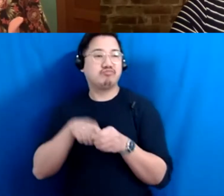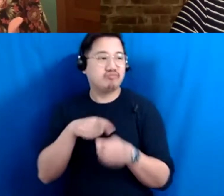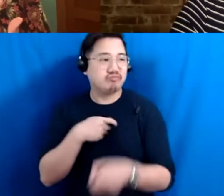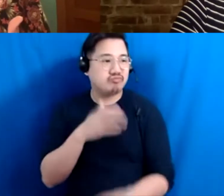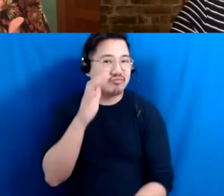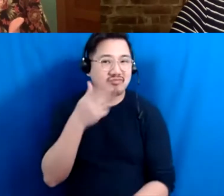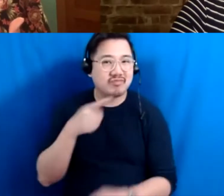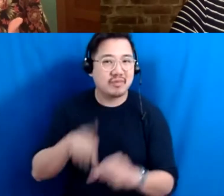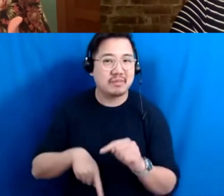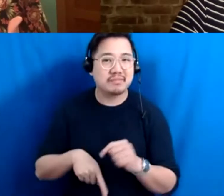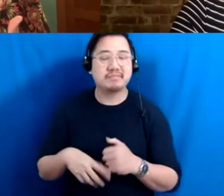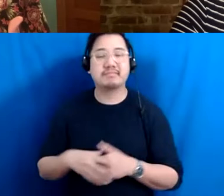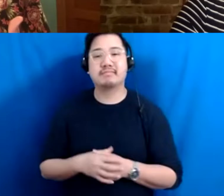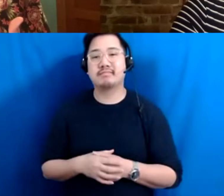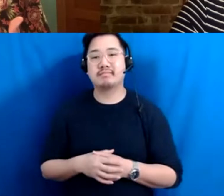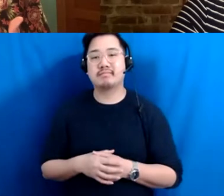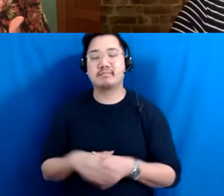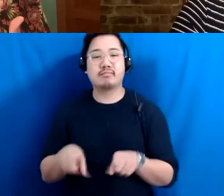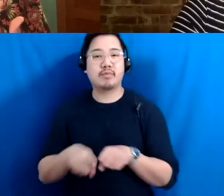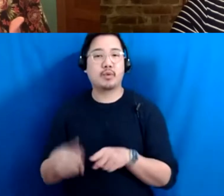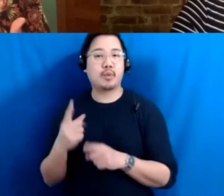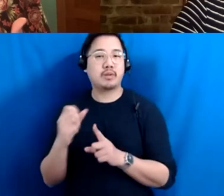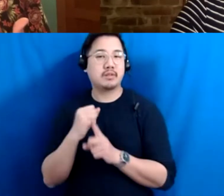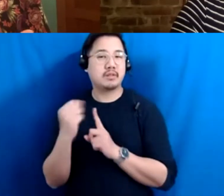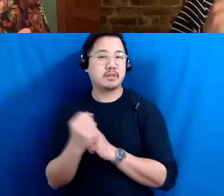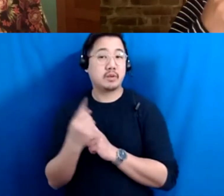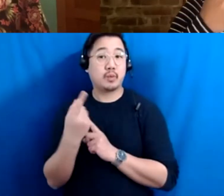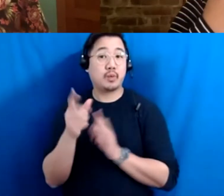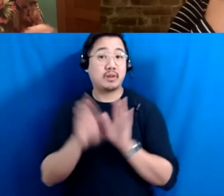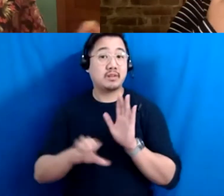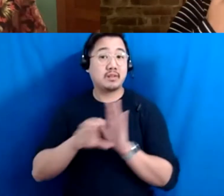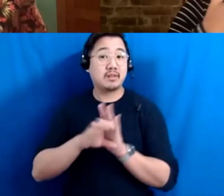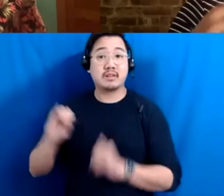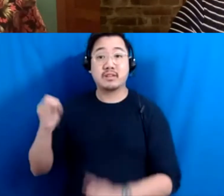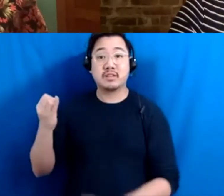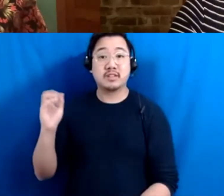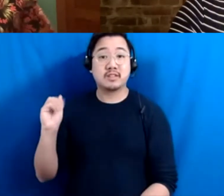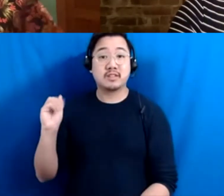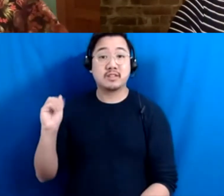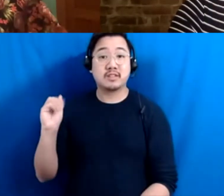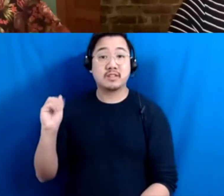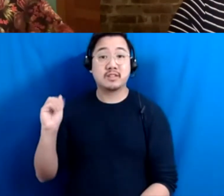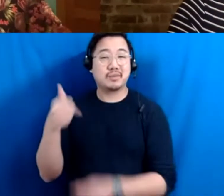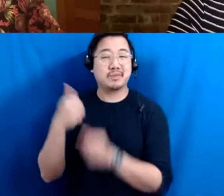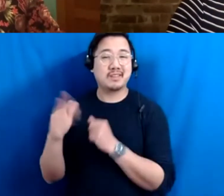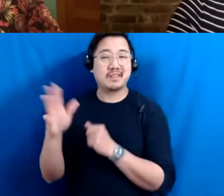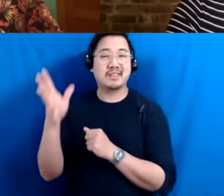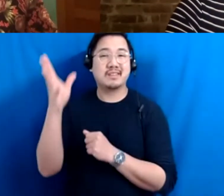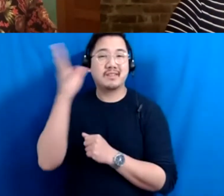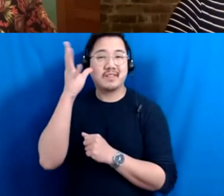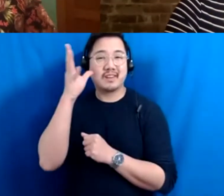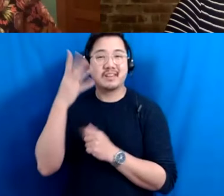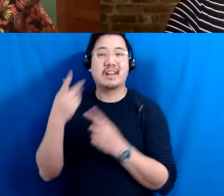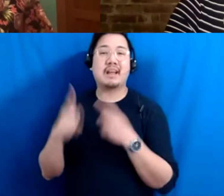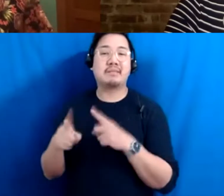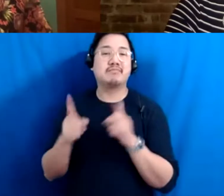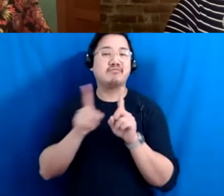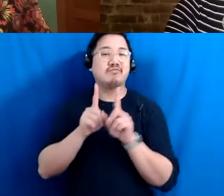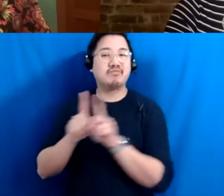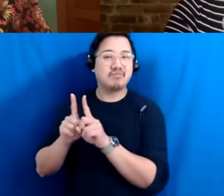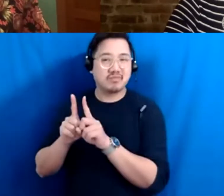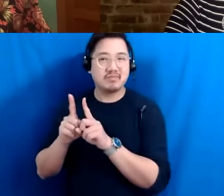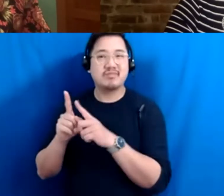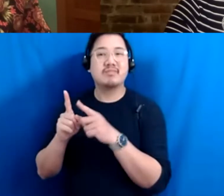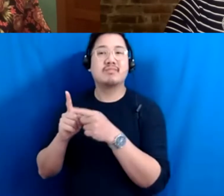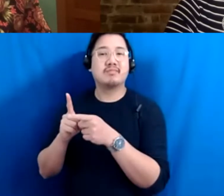There's a scene when one of the characters, James, remembers his father taking him along the alley on a philandering visit when